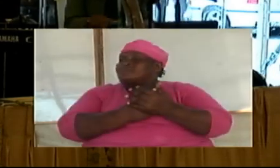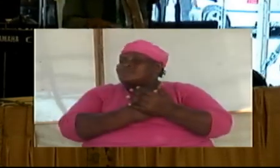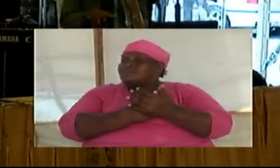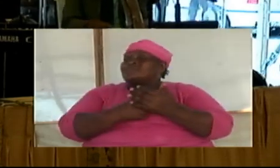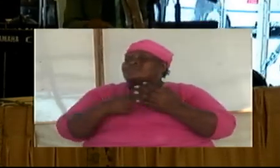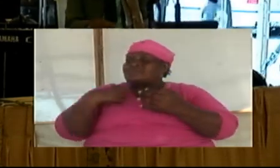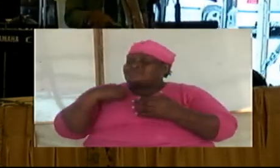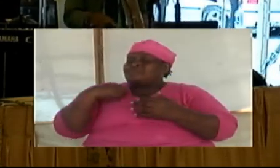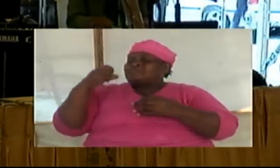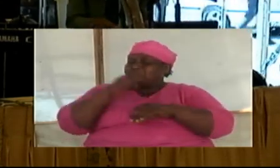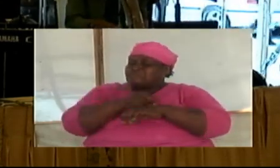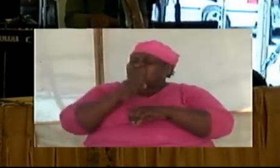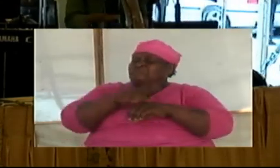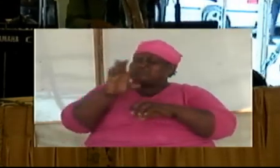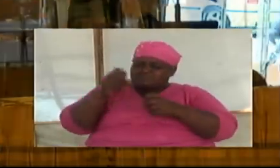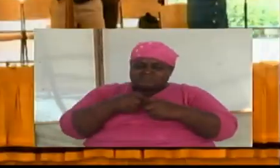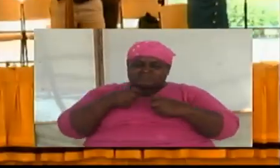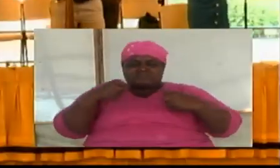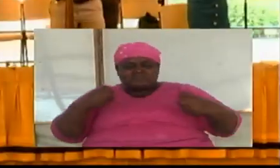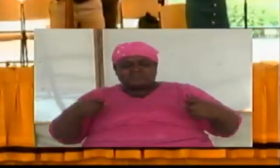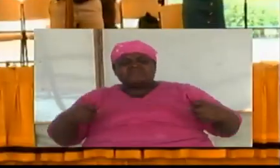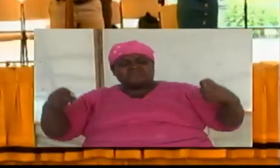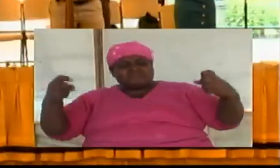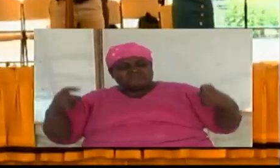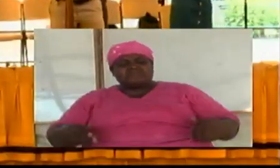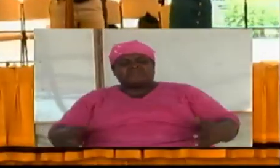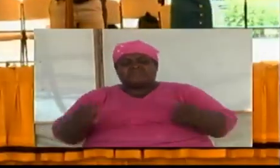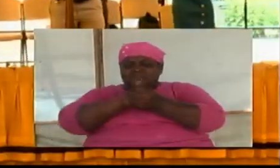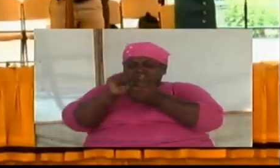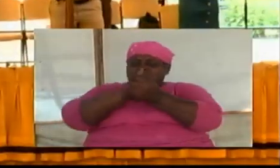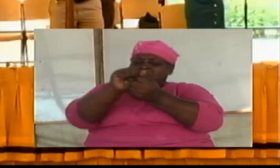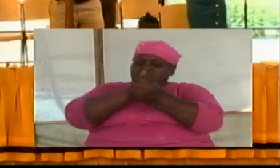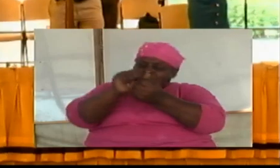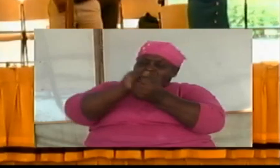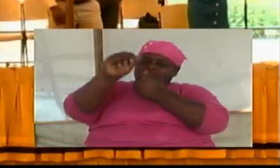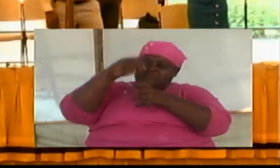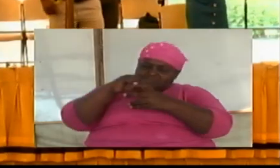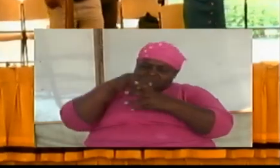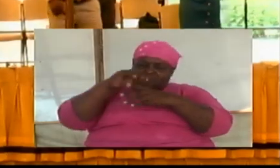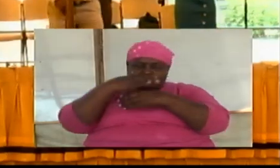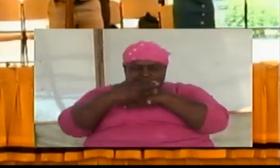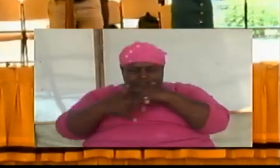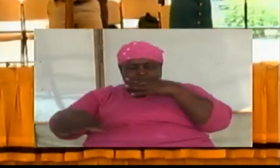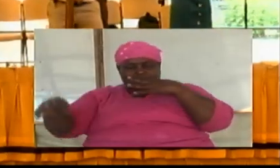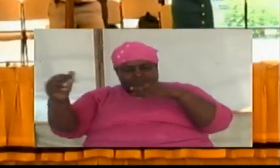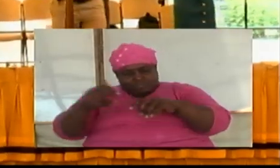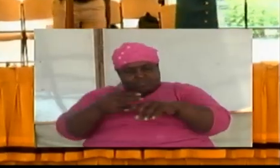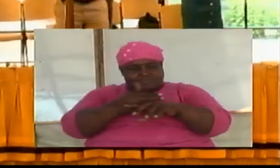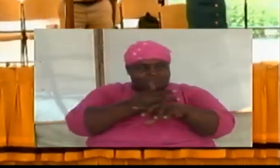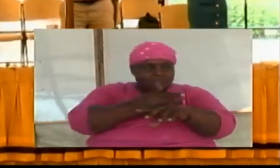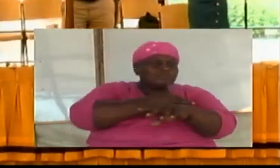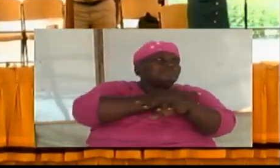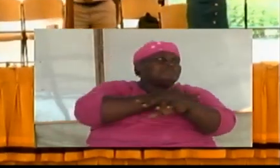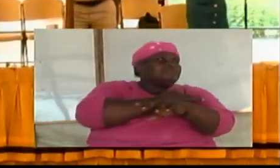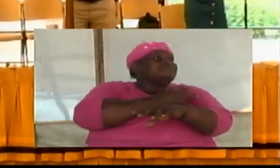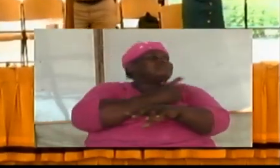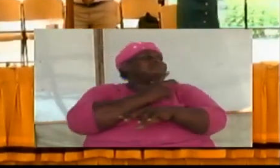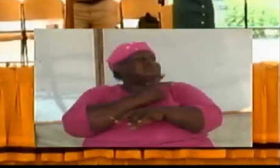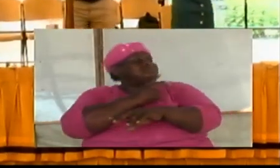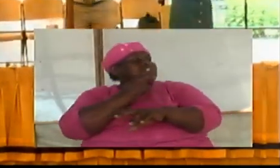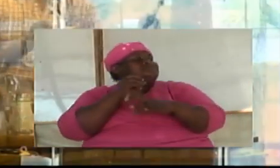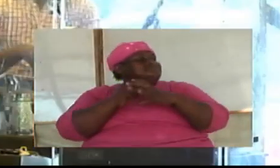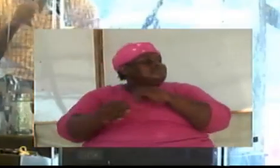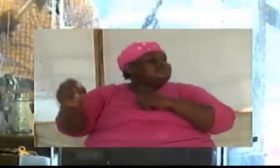the garments that are stained with sin, and be washed in the blood of the Lamb.